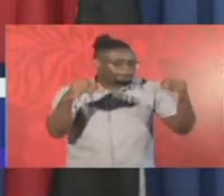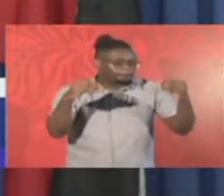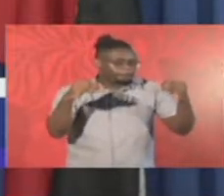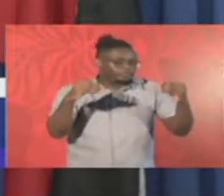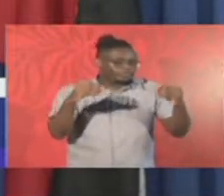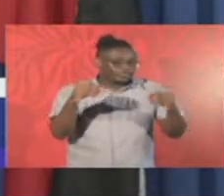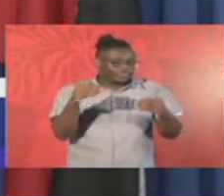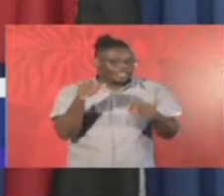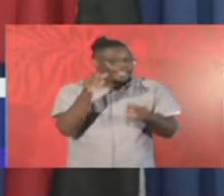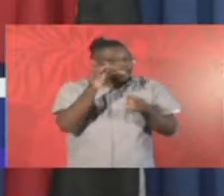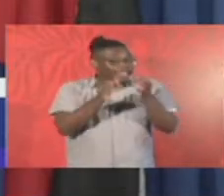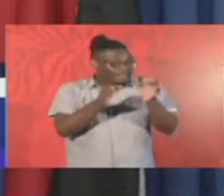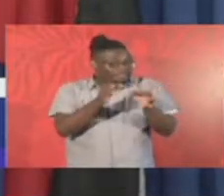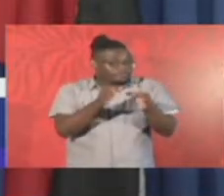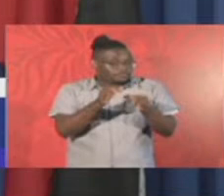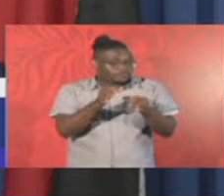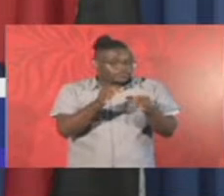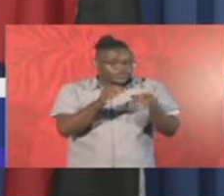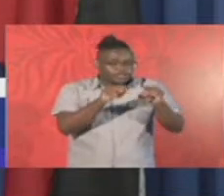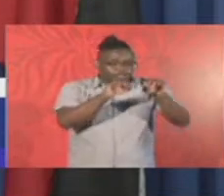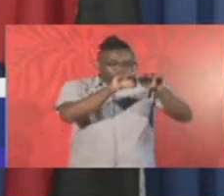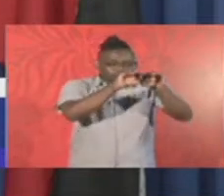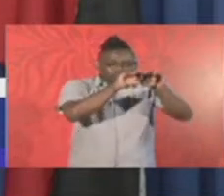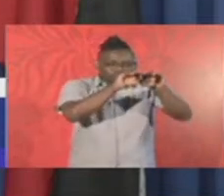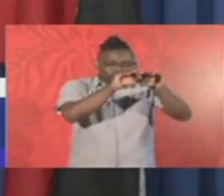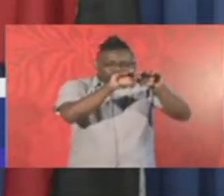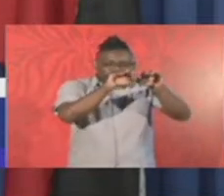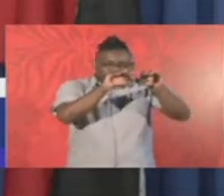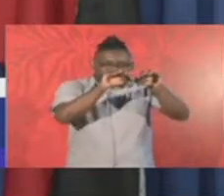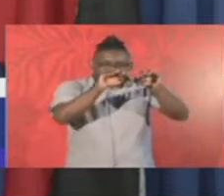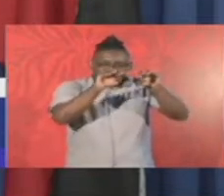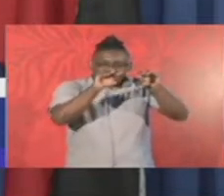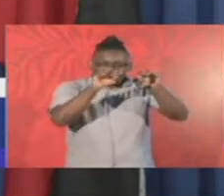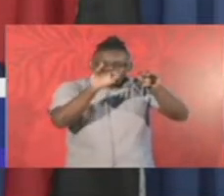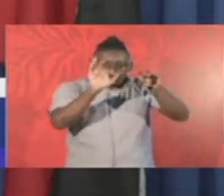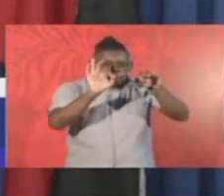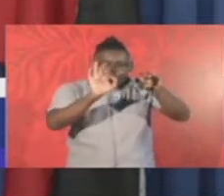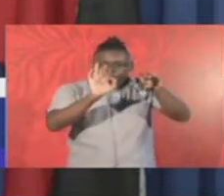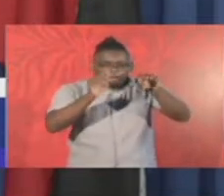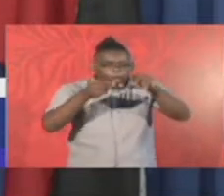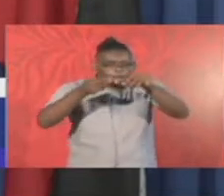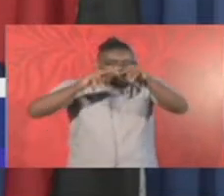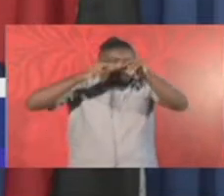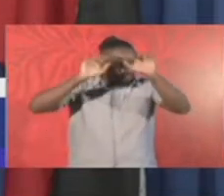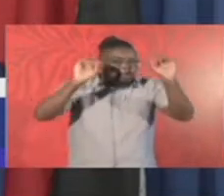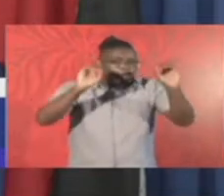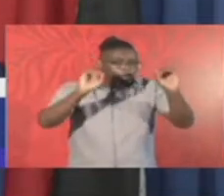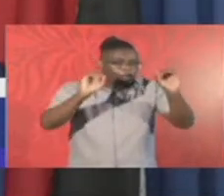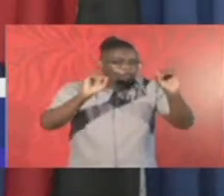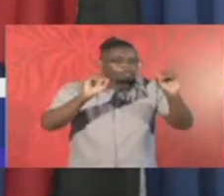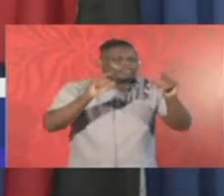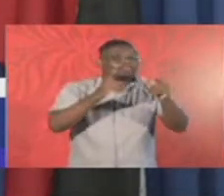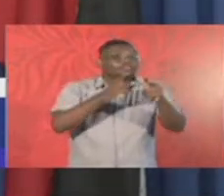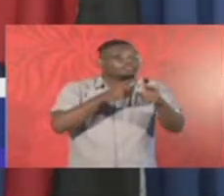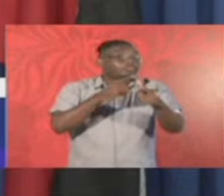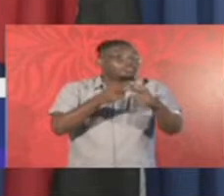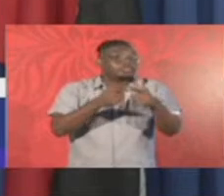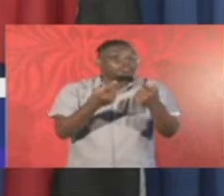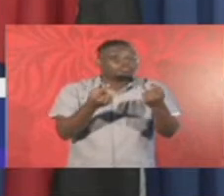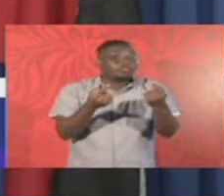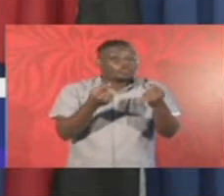similar kind of situation that we are in today, when we do that next week, we are hoping